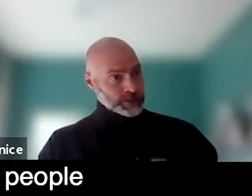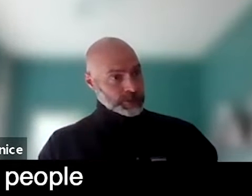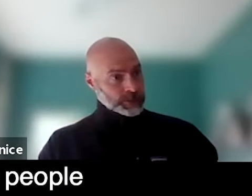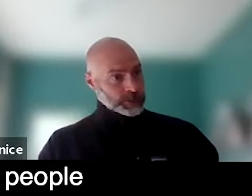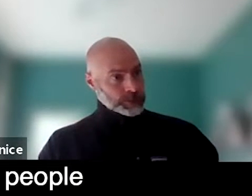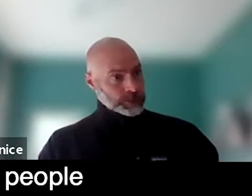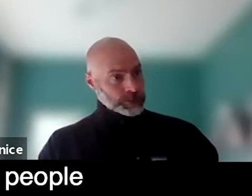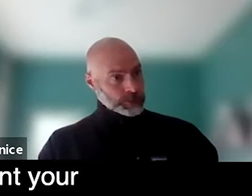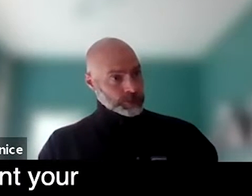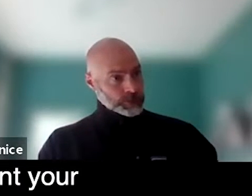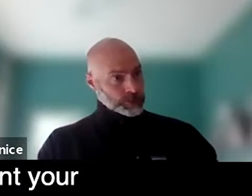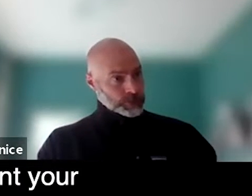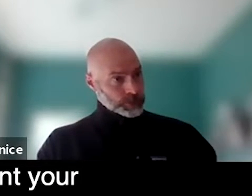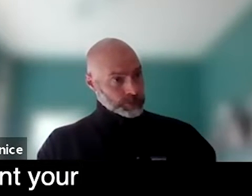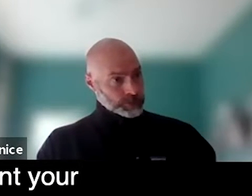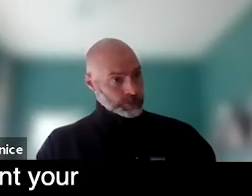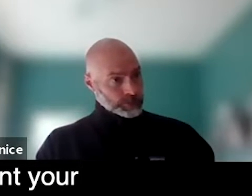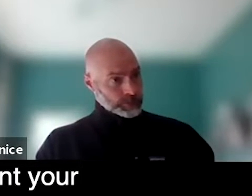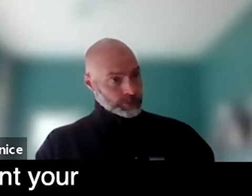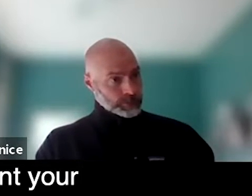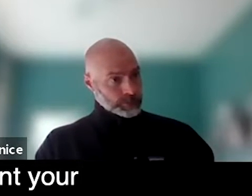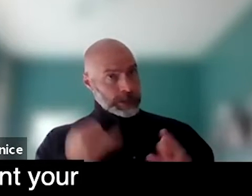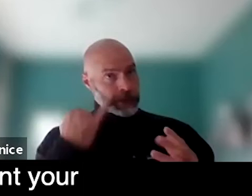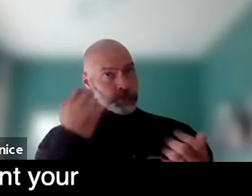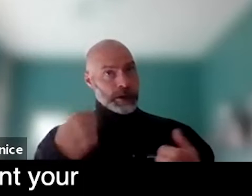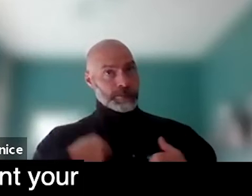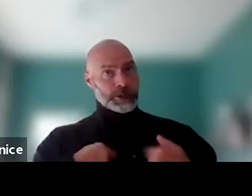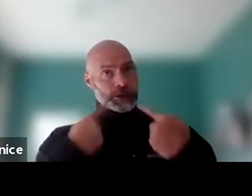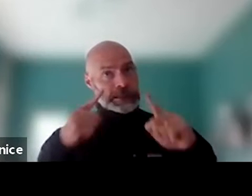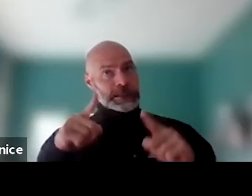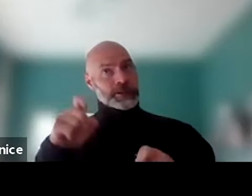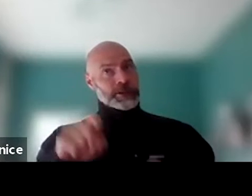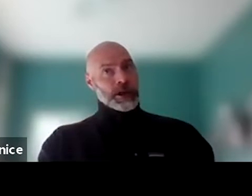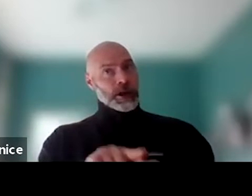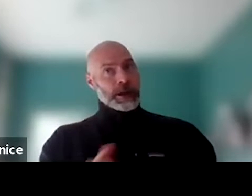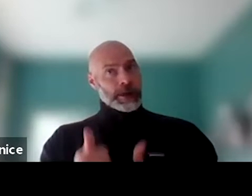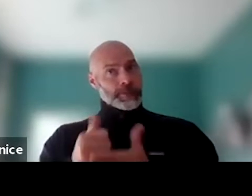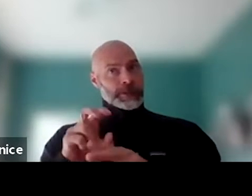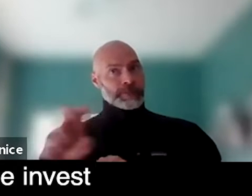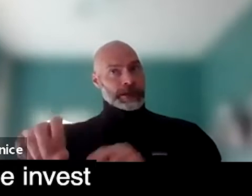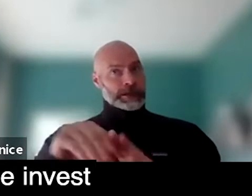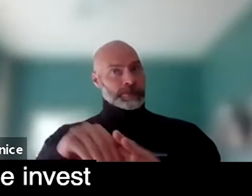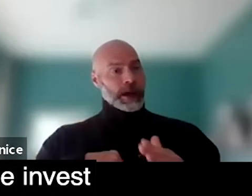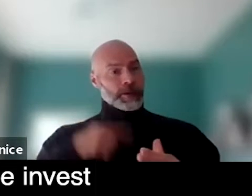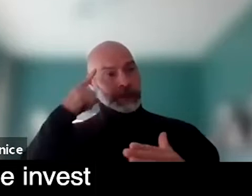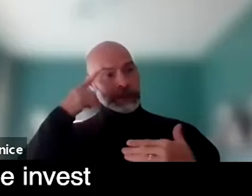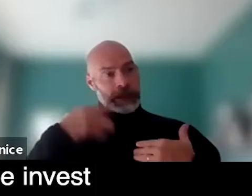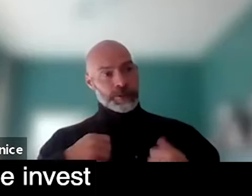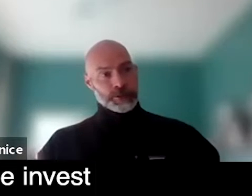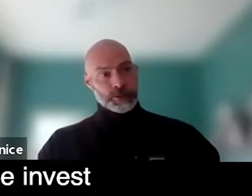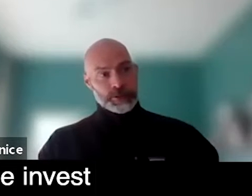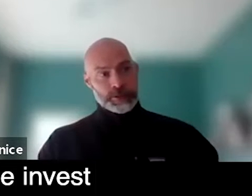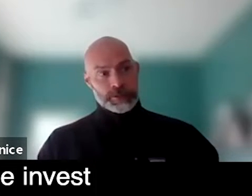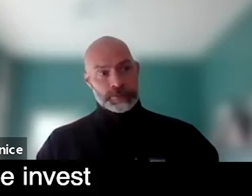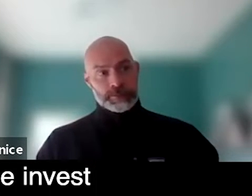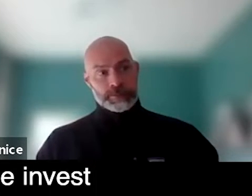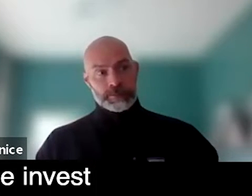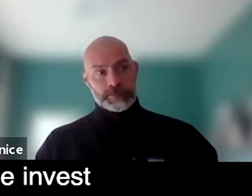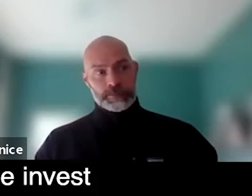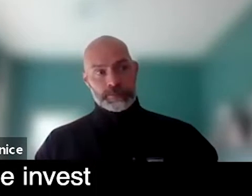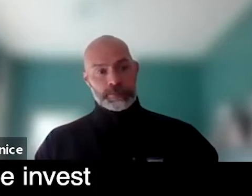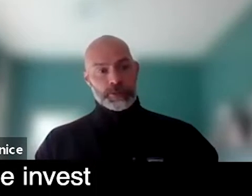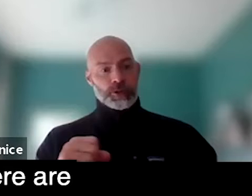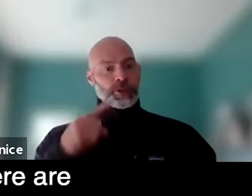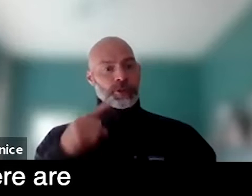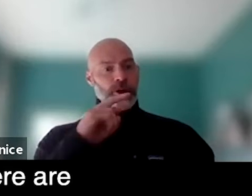senior leadership to say, you want your employees to succeed. If that is the case, you have to help me invest in my mental health